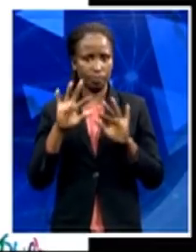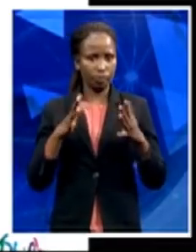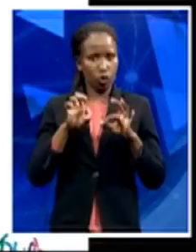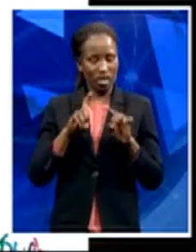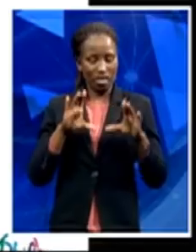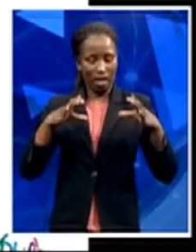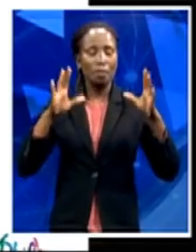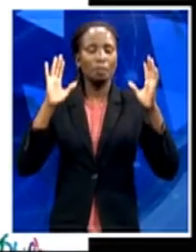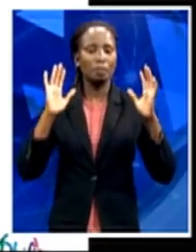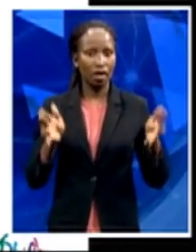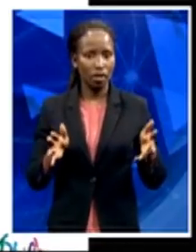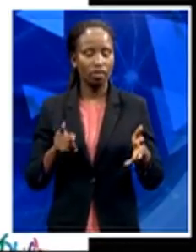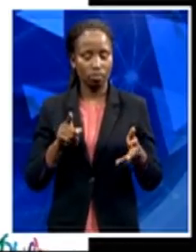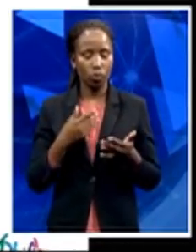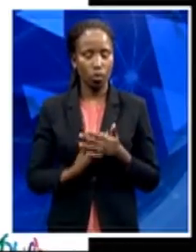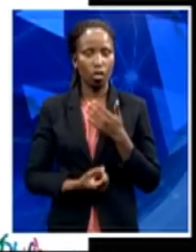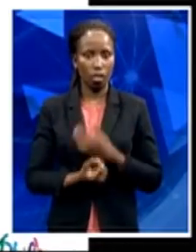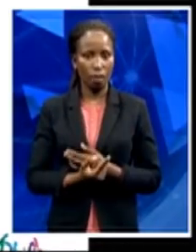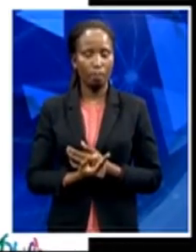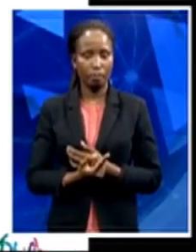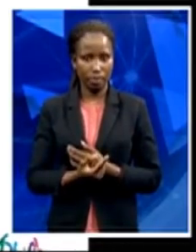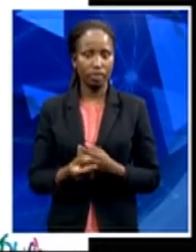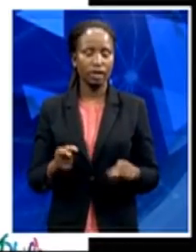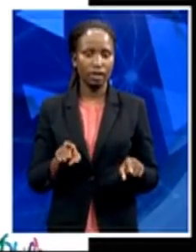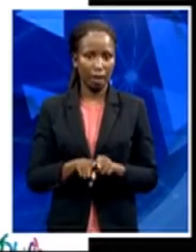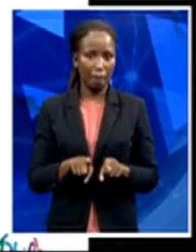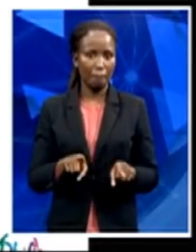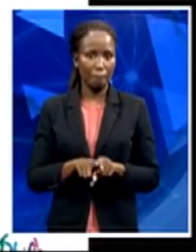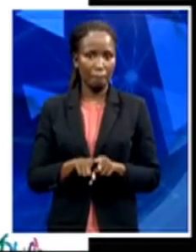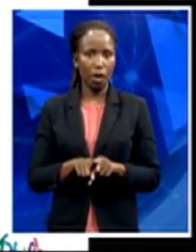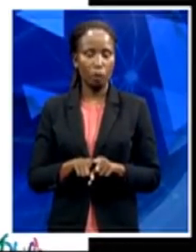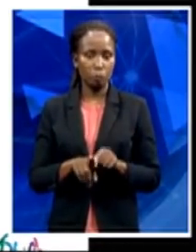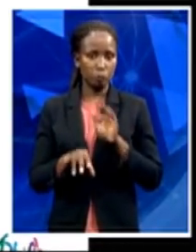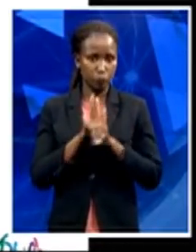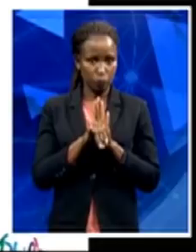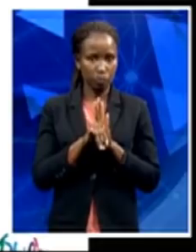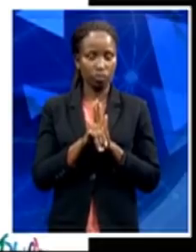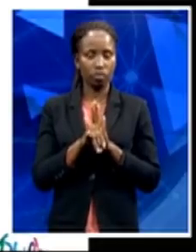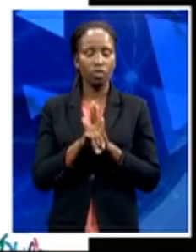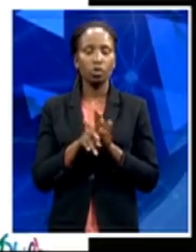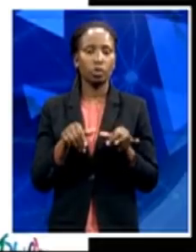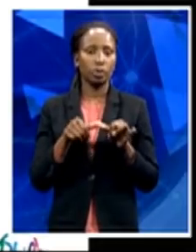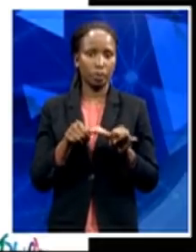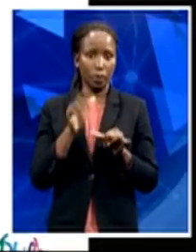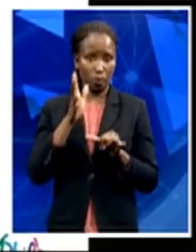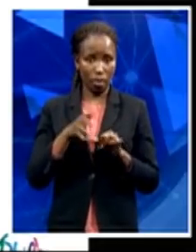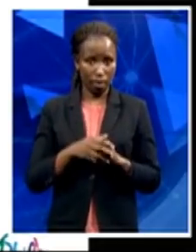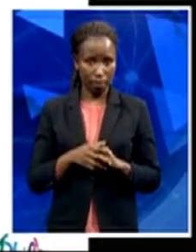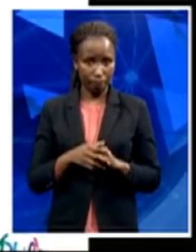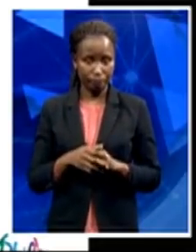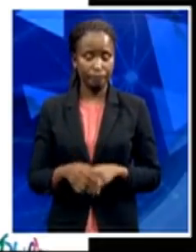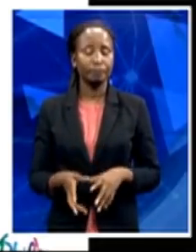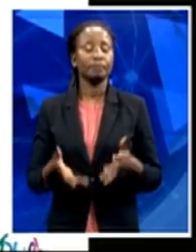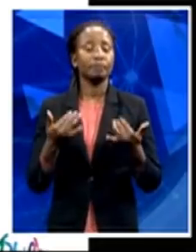has also been identified and programmed. What we want to report back also to the portfolio committee is